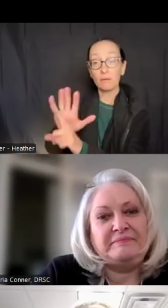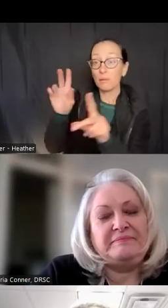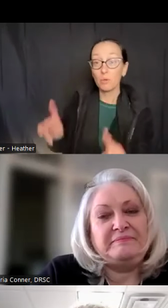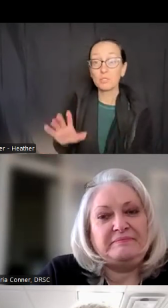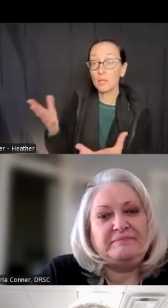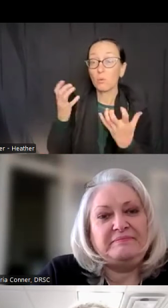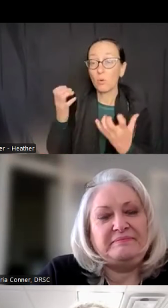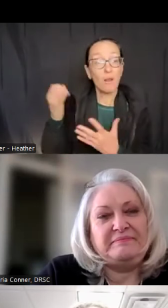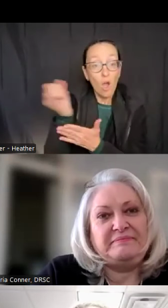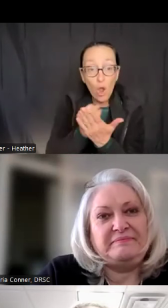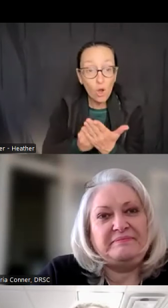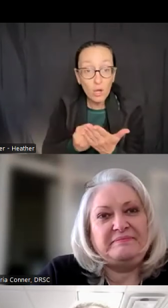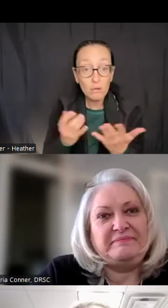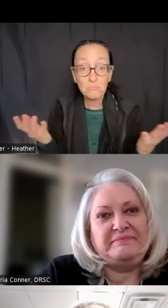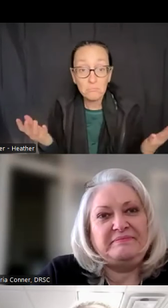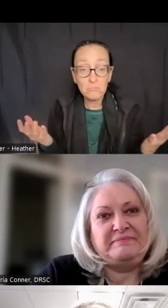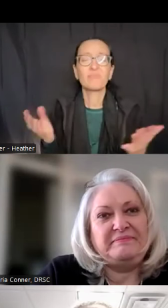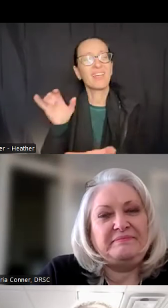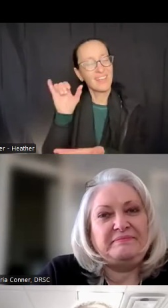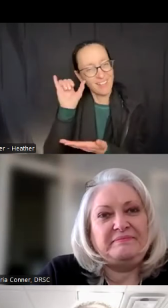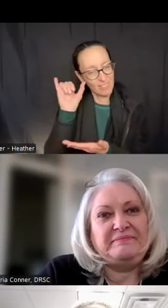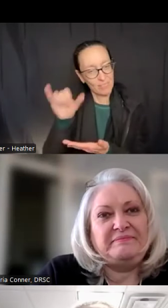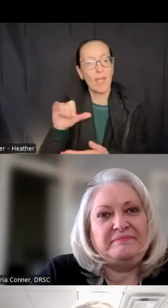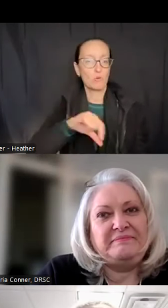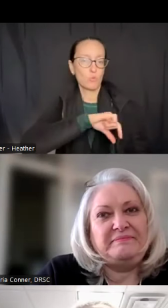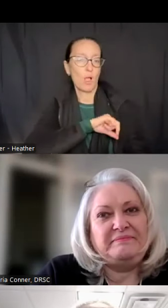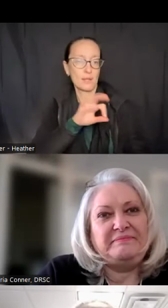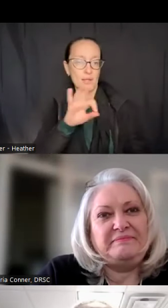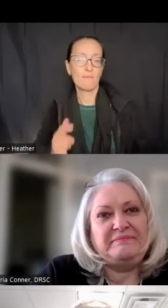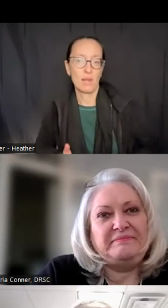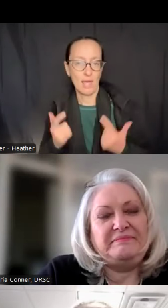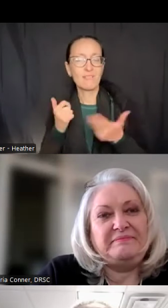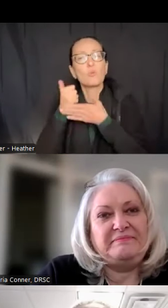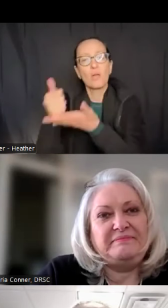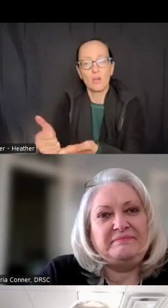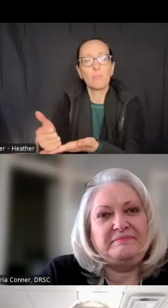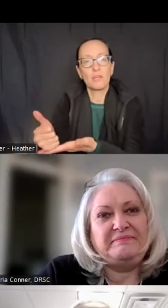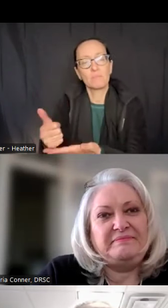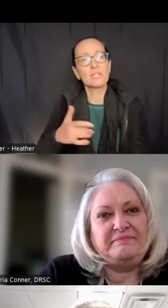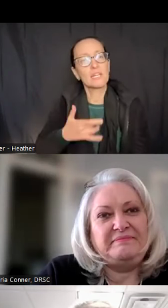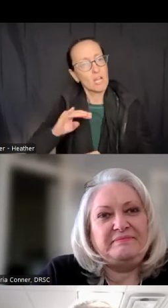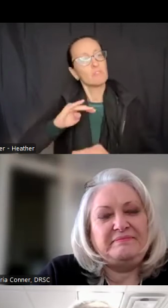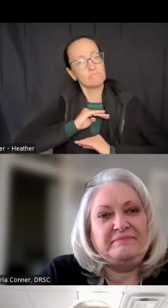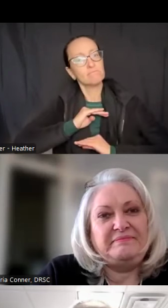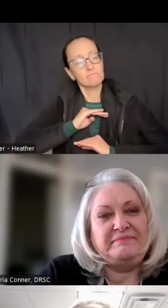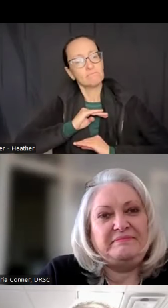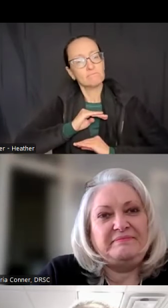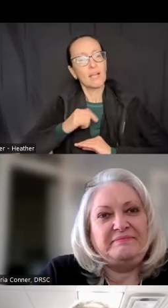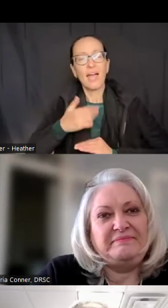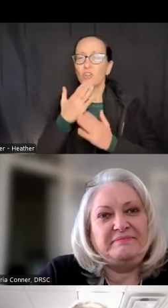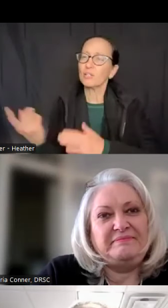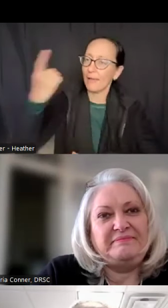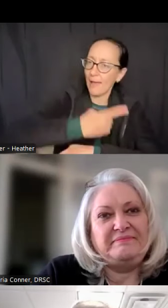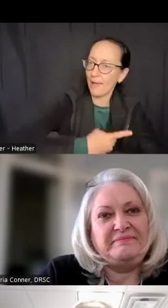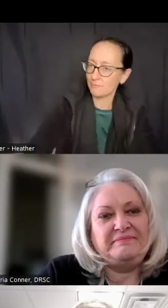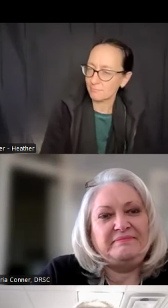it's art, those kinds of things to help them live a quality life or have a good day in